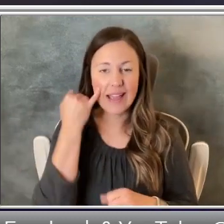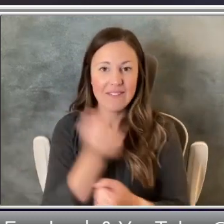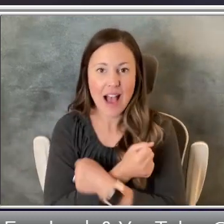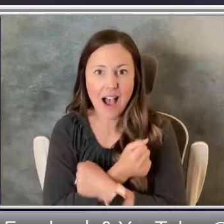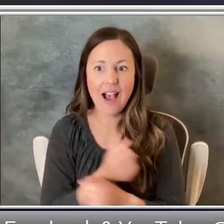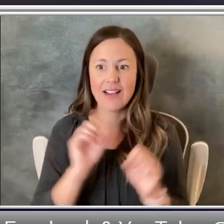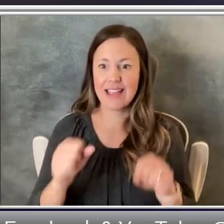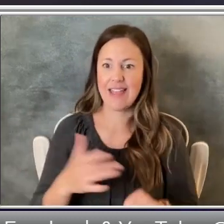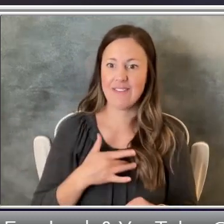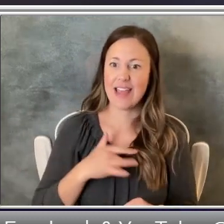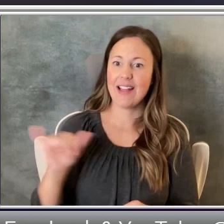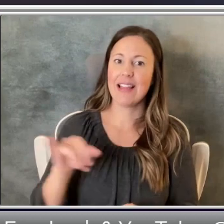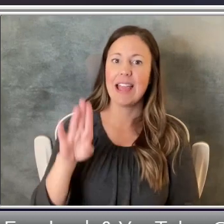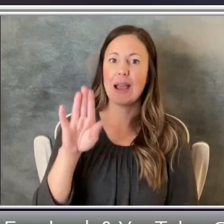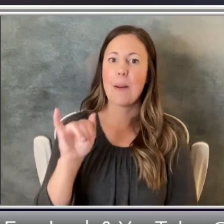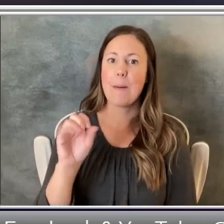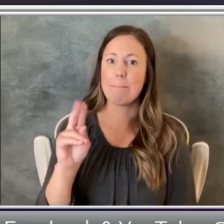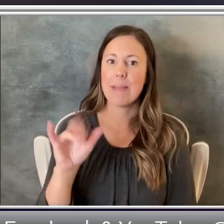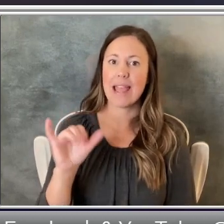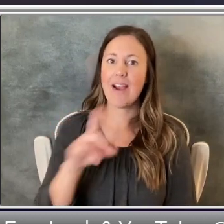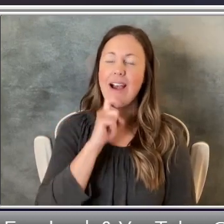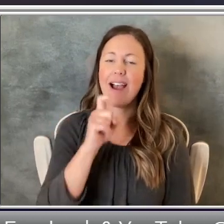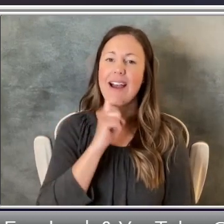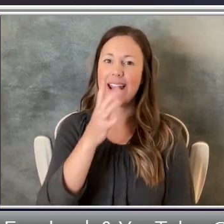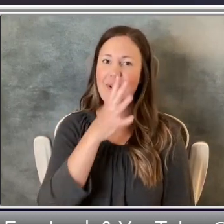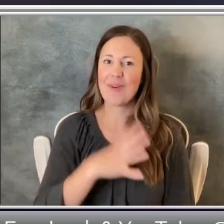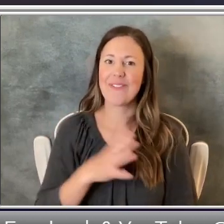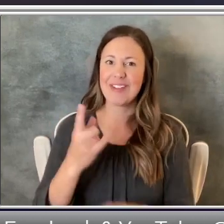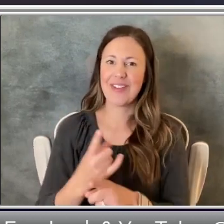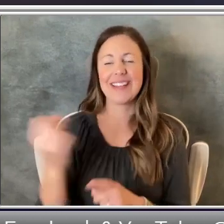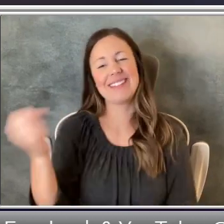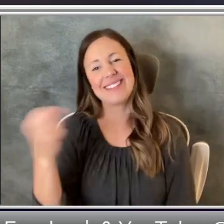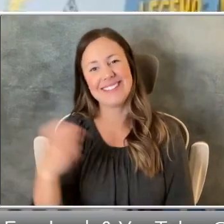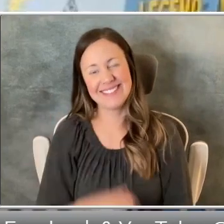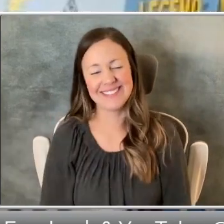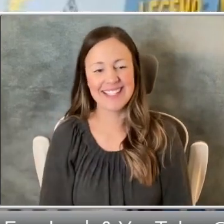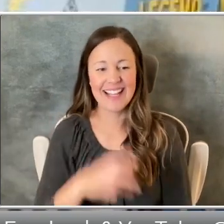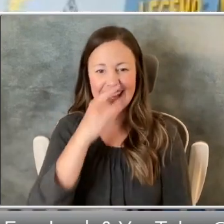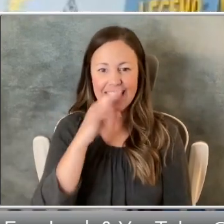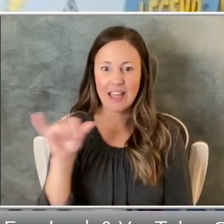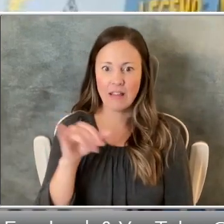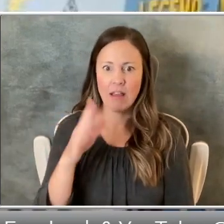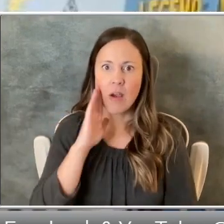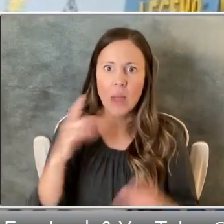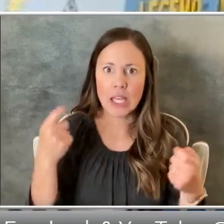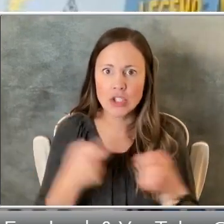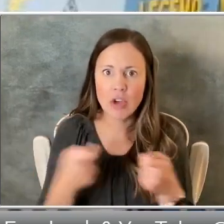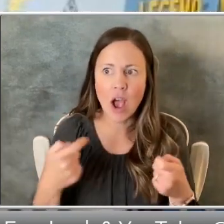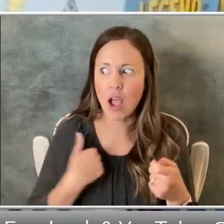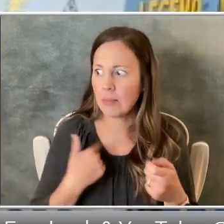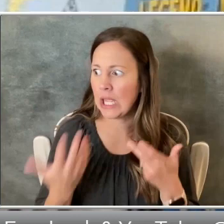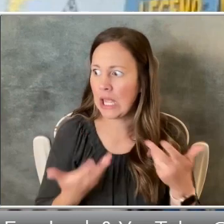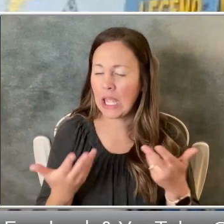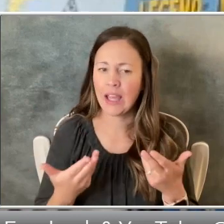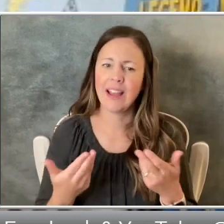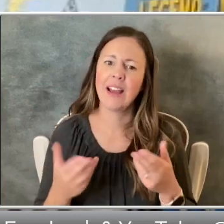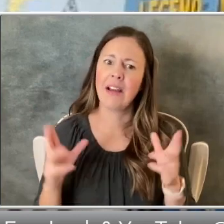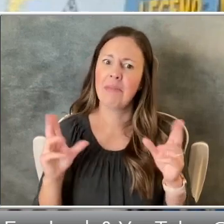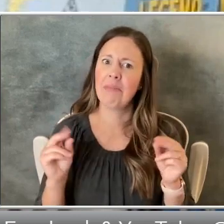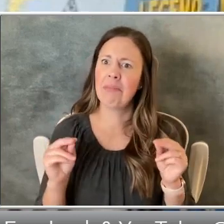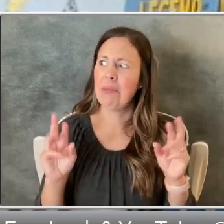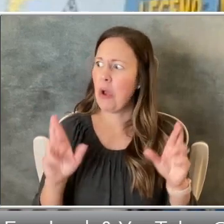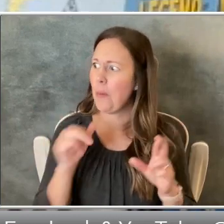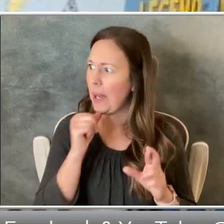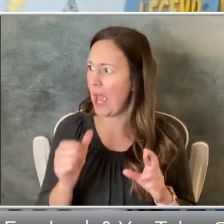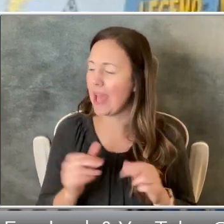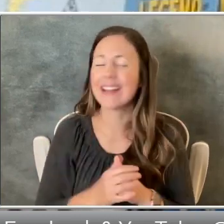the bionic woman. Yeah, I guess so. They're like, is it gonna shock? I'm like, right. I hope not.